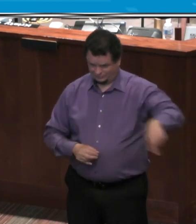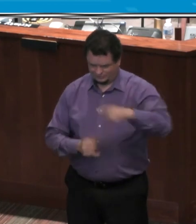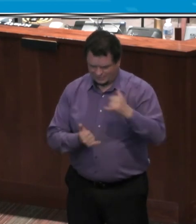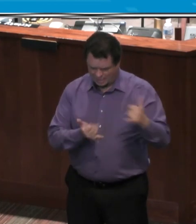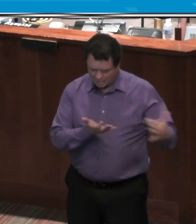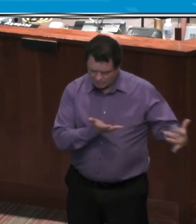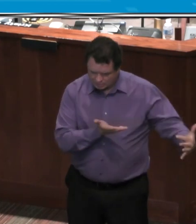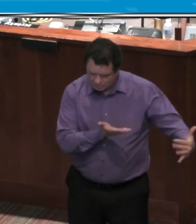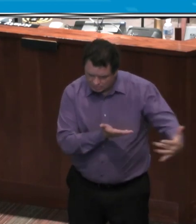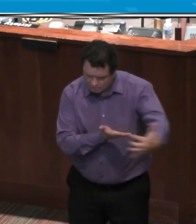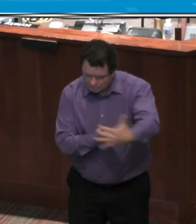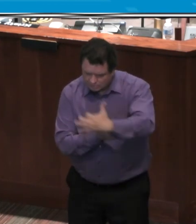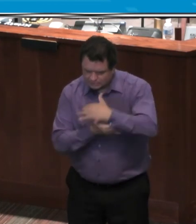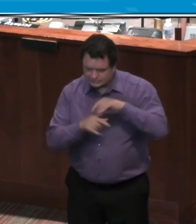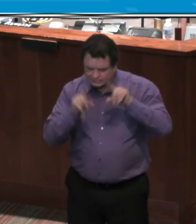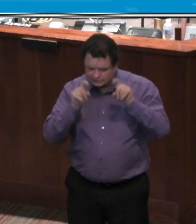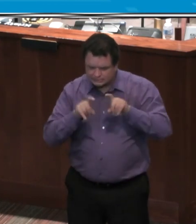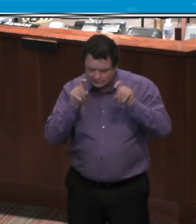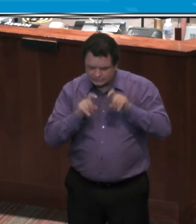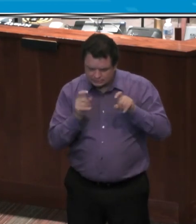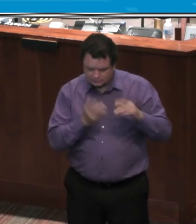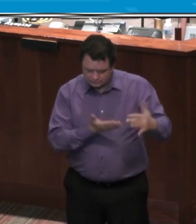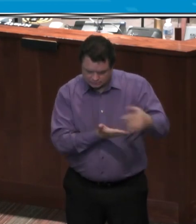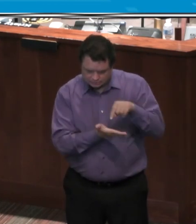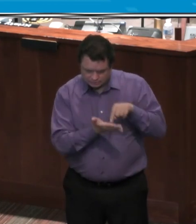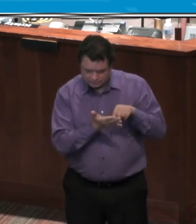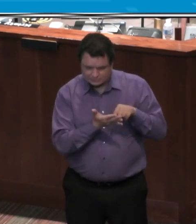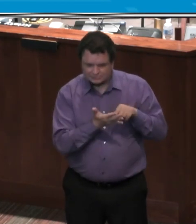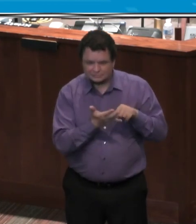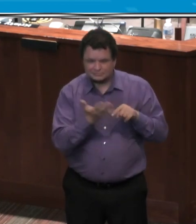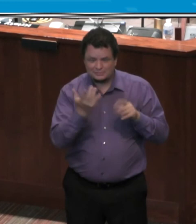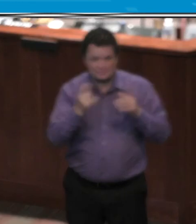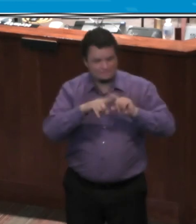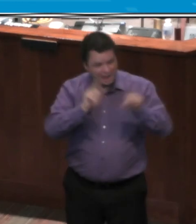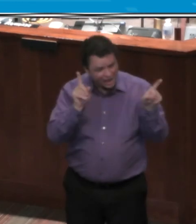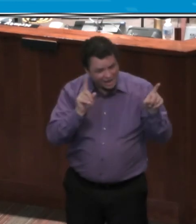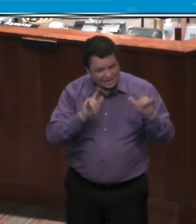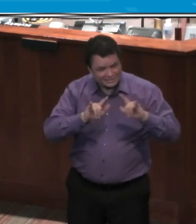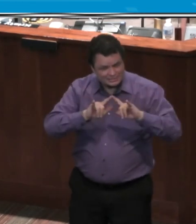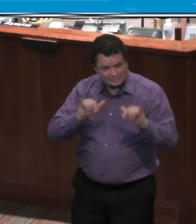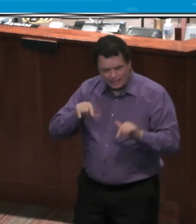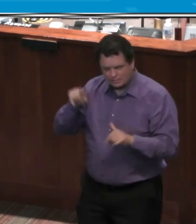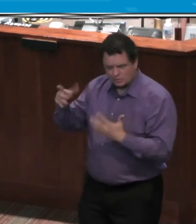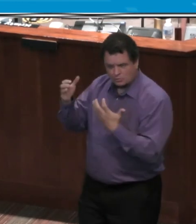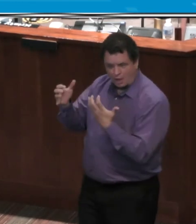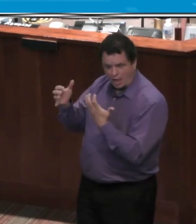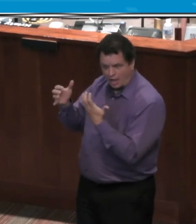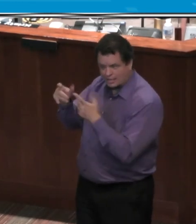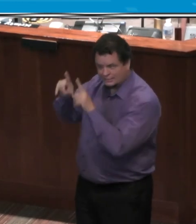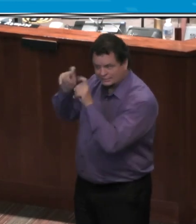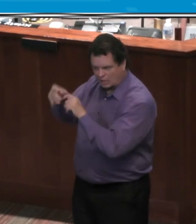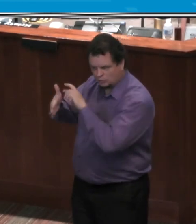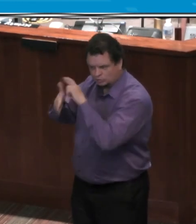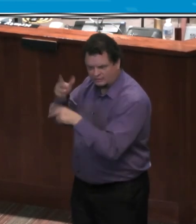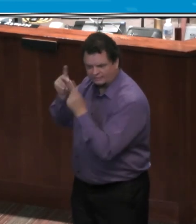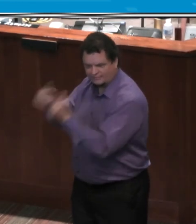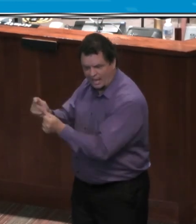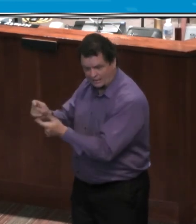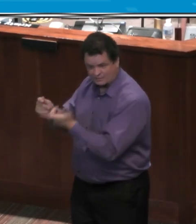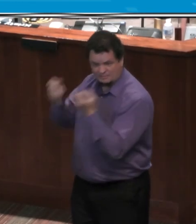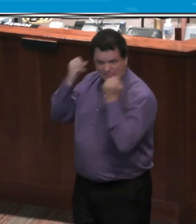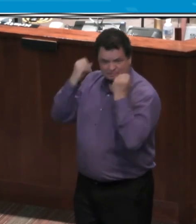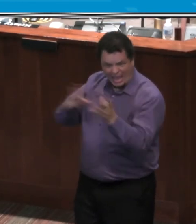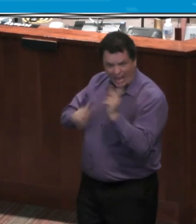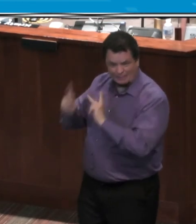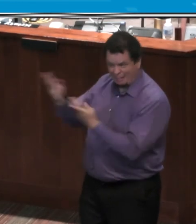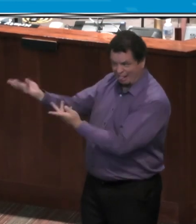so that we can respond appropriately with the rest of our mitigation plan, of course. And so while the testing site has